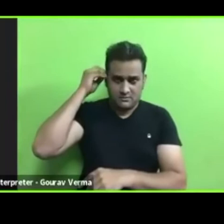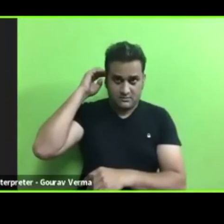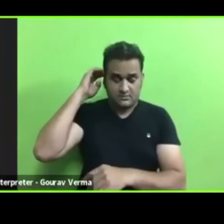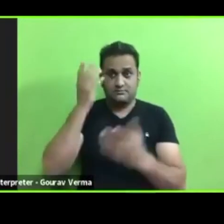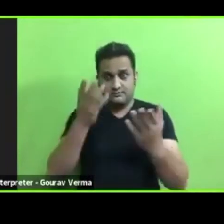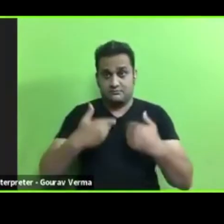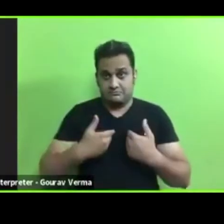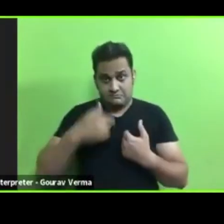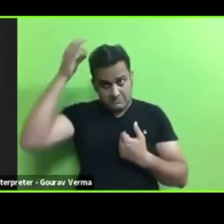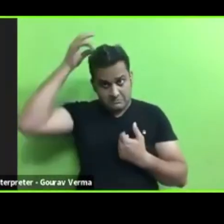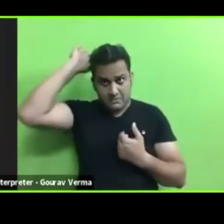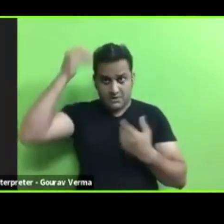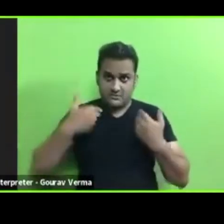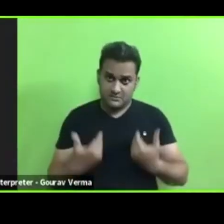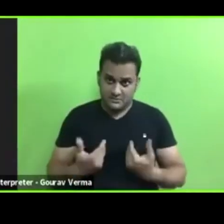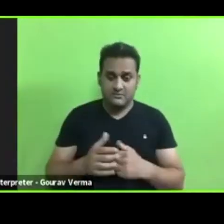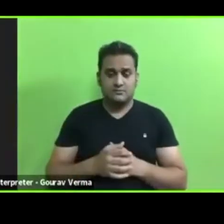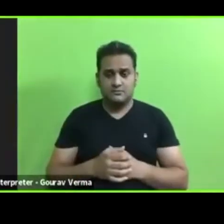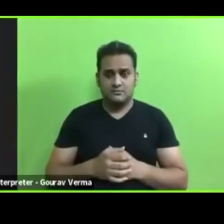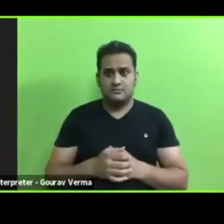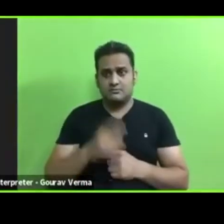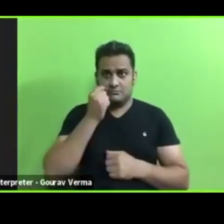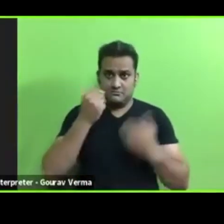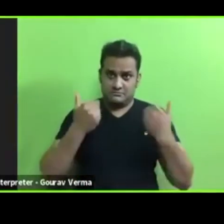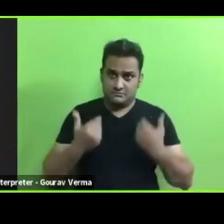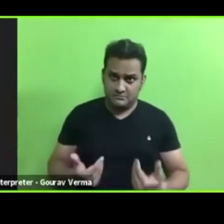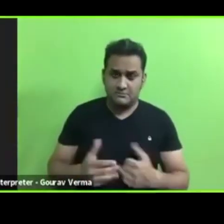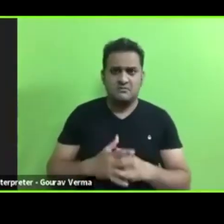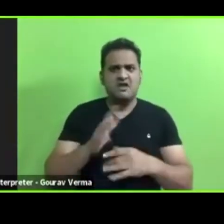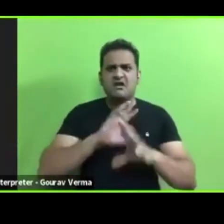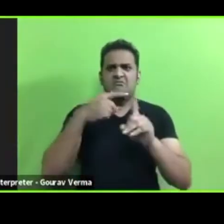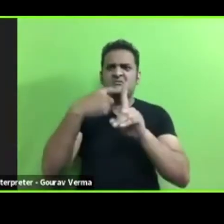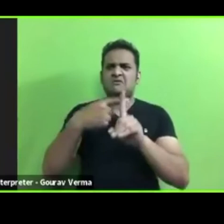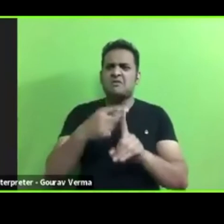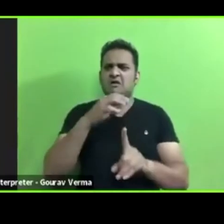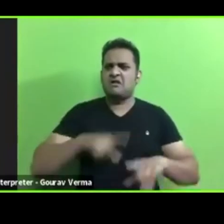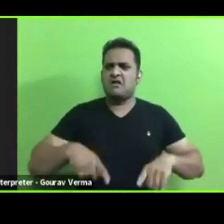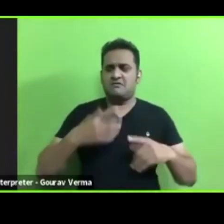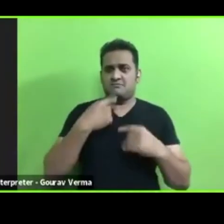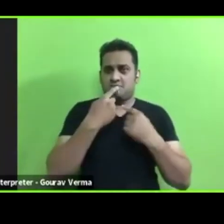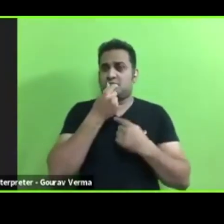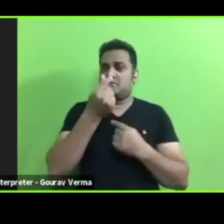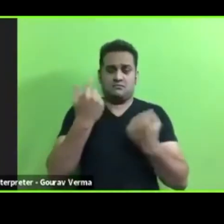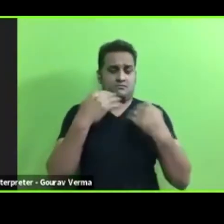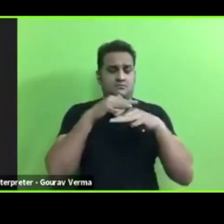Brahmin, a male with every privilege, use the word inclusion,